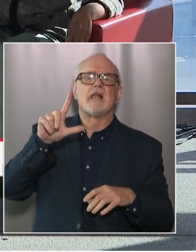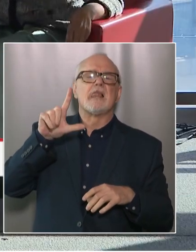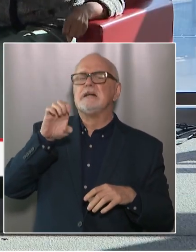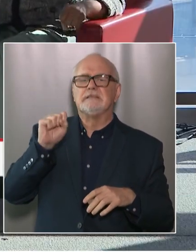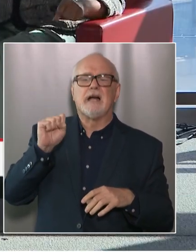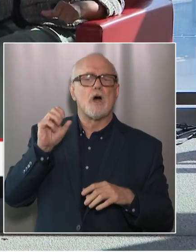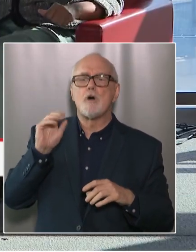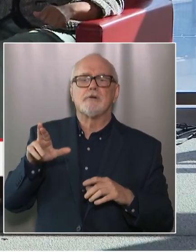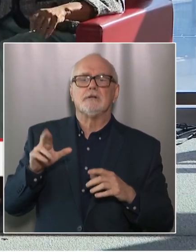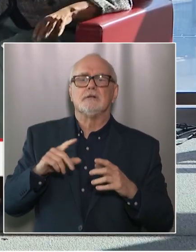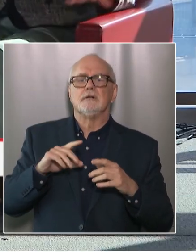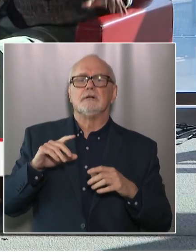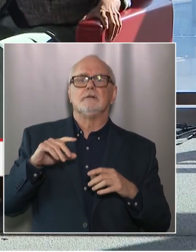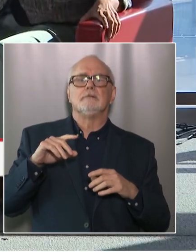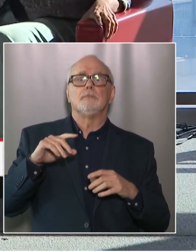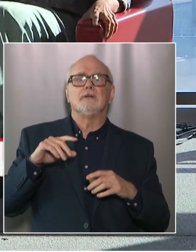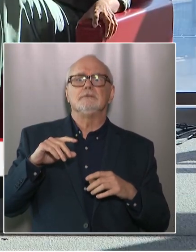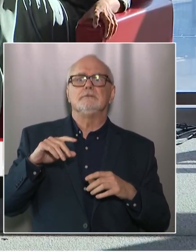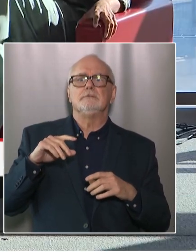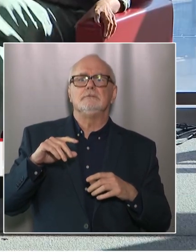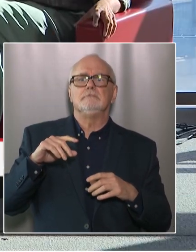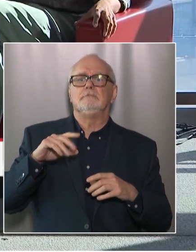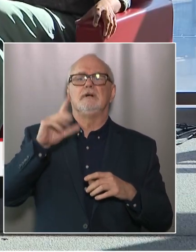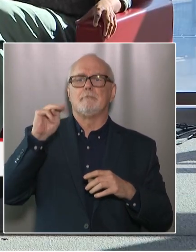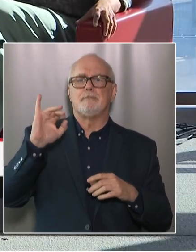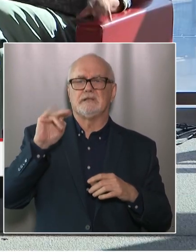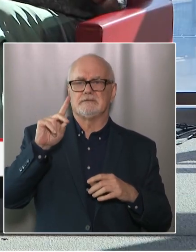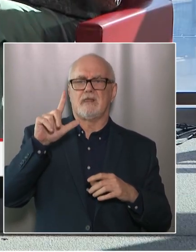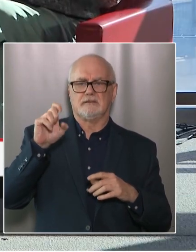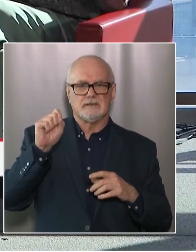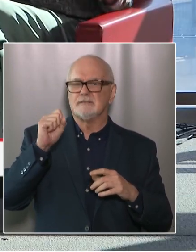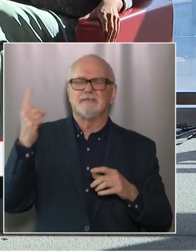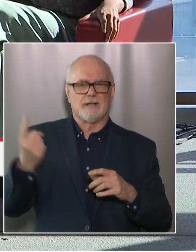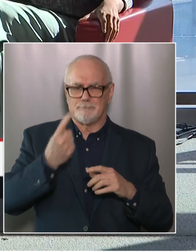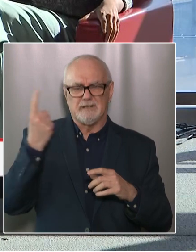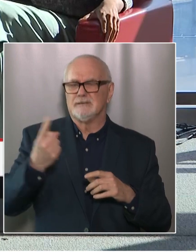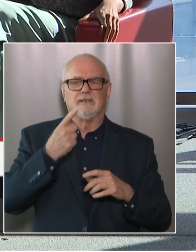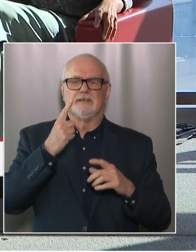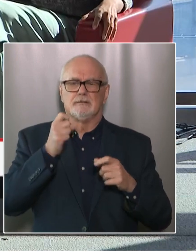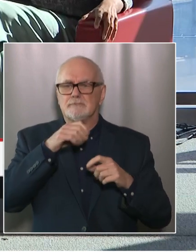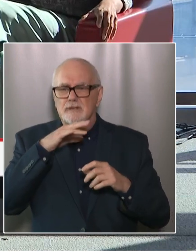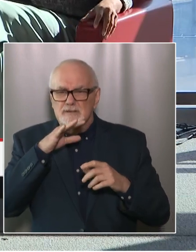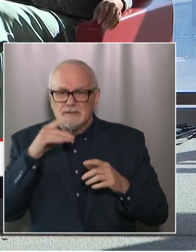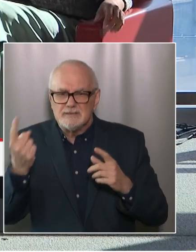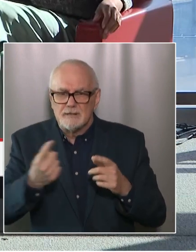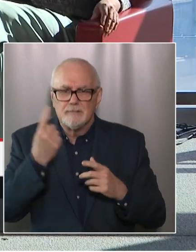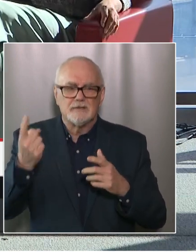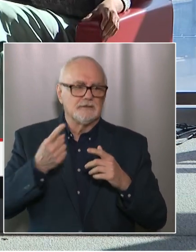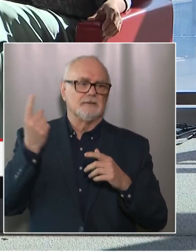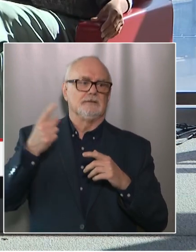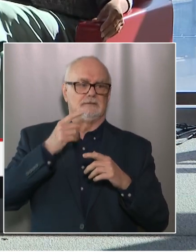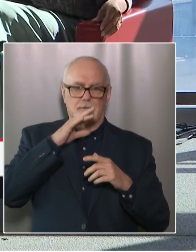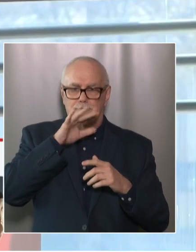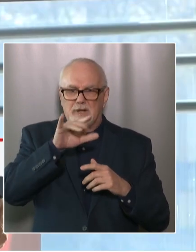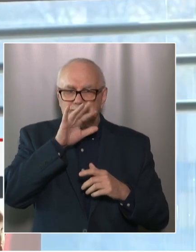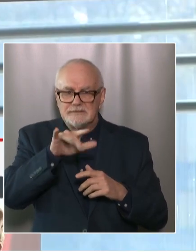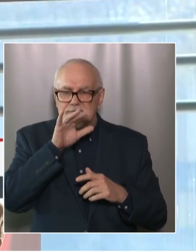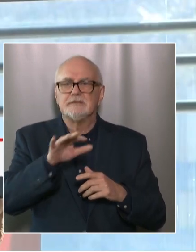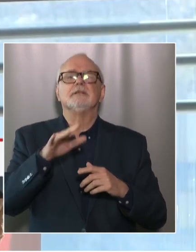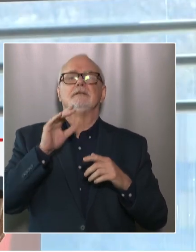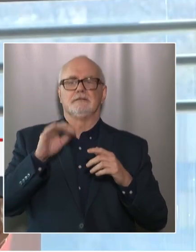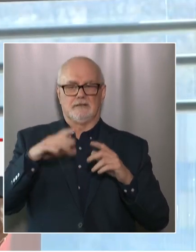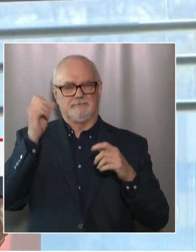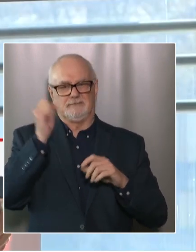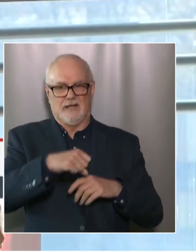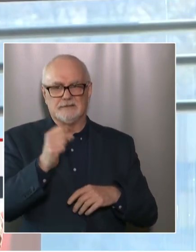Do you want to give any of the books? You had mentioned some books. Or? Well, I know I've been to a number of these fireside chats, and everybody's talking